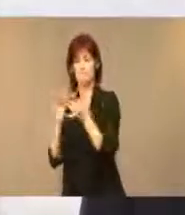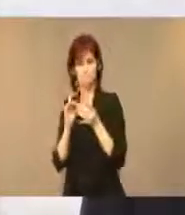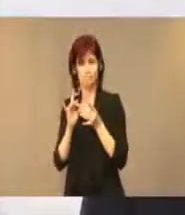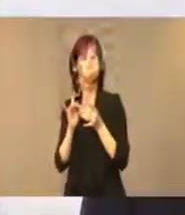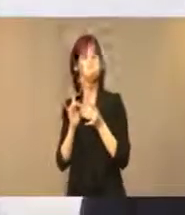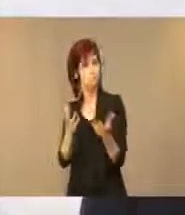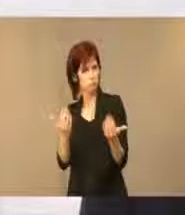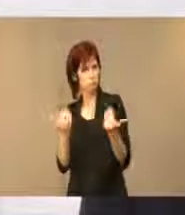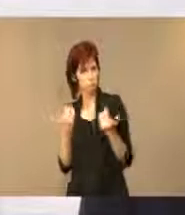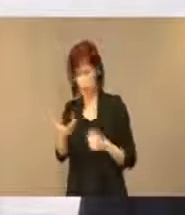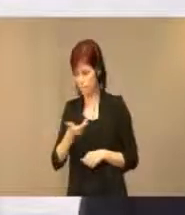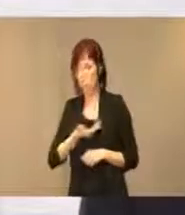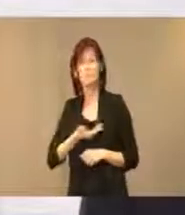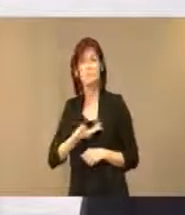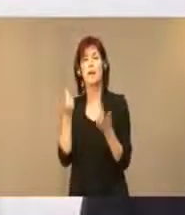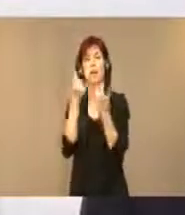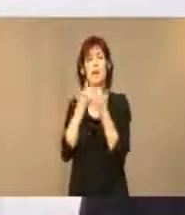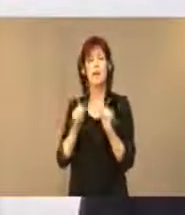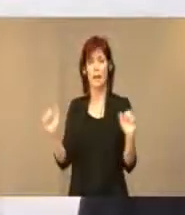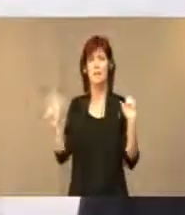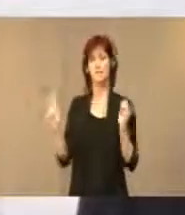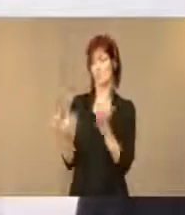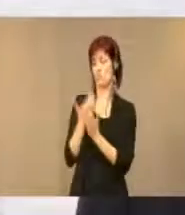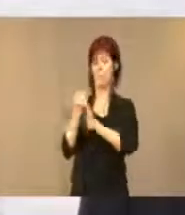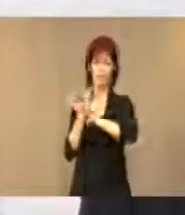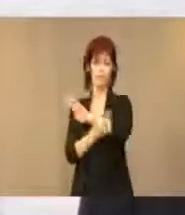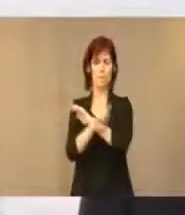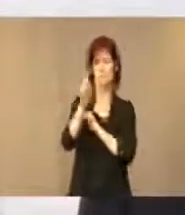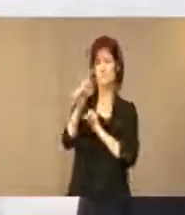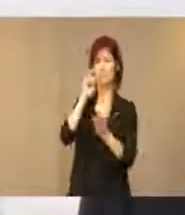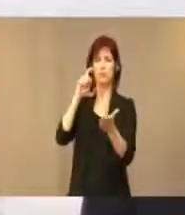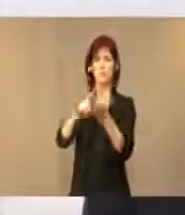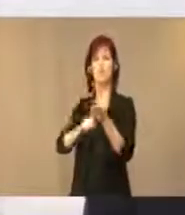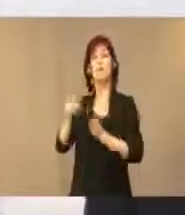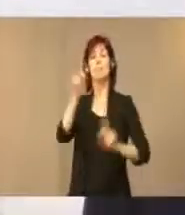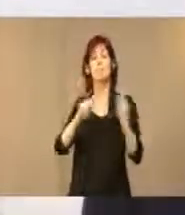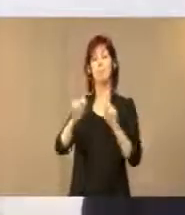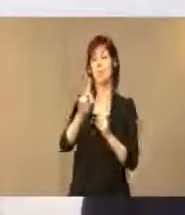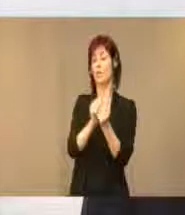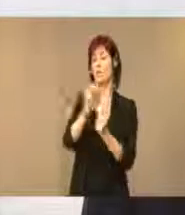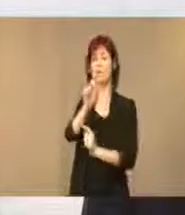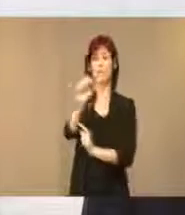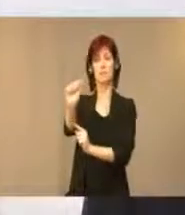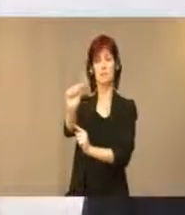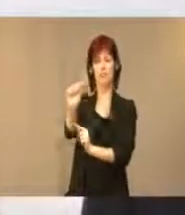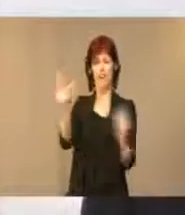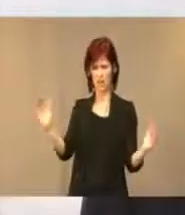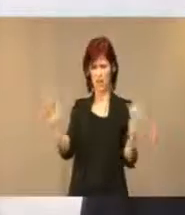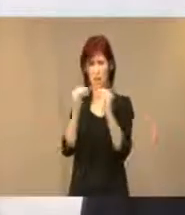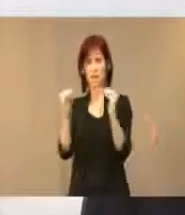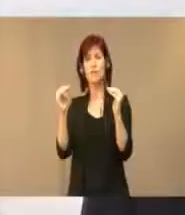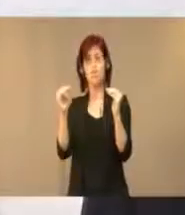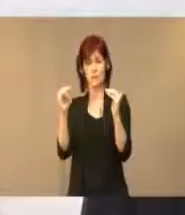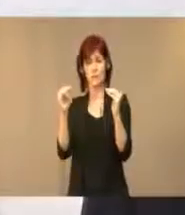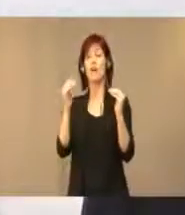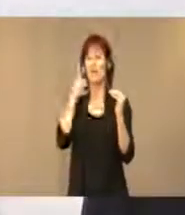for First Nations persons with disabilities. Our words and direction will help everyone understand the ways this proposed